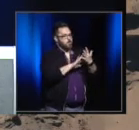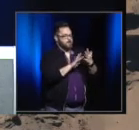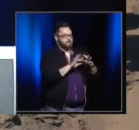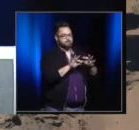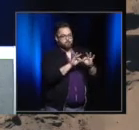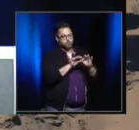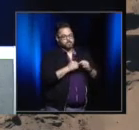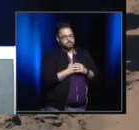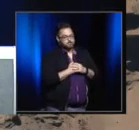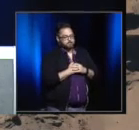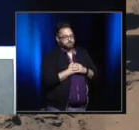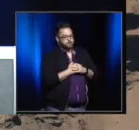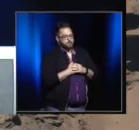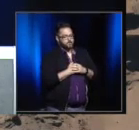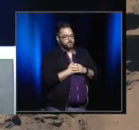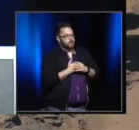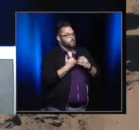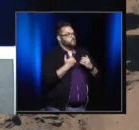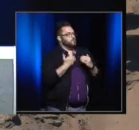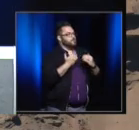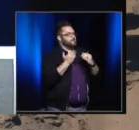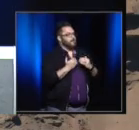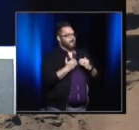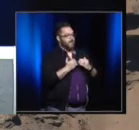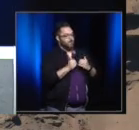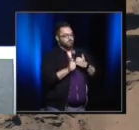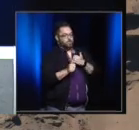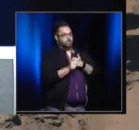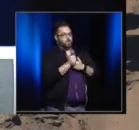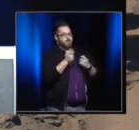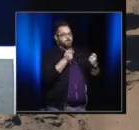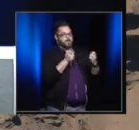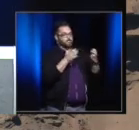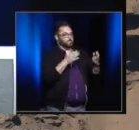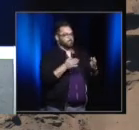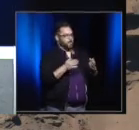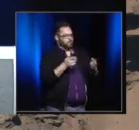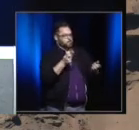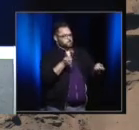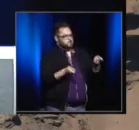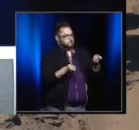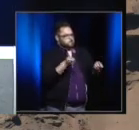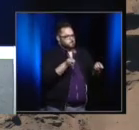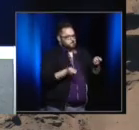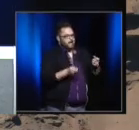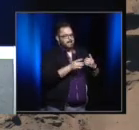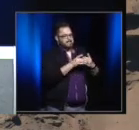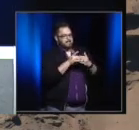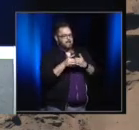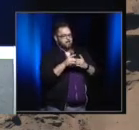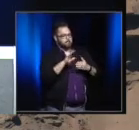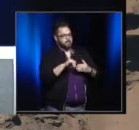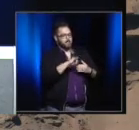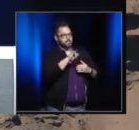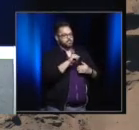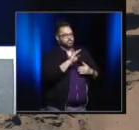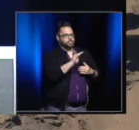We now look to the next phase of a revision of the threat management plan that's underway, and it's being led by Jim Roberts, and